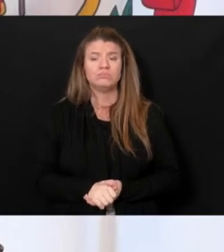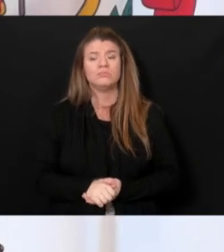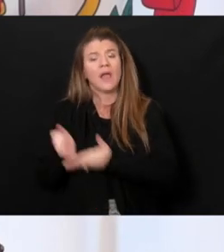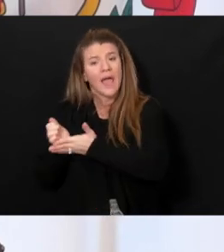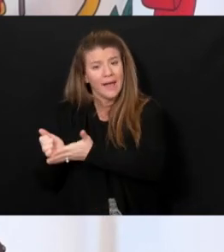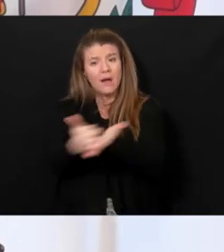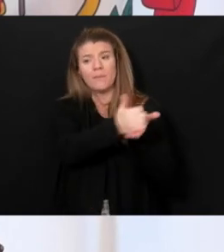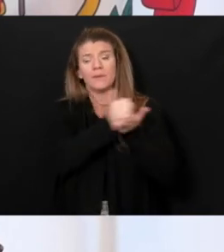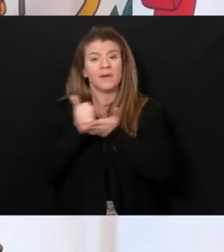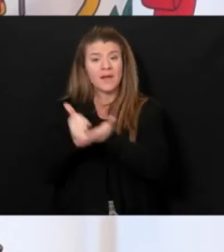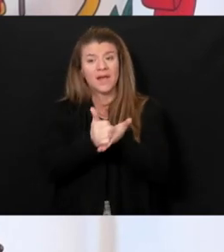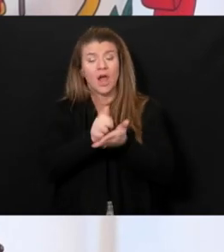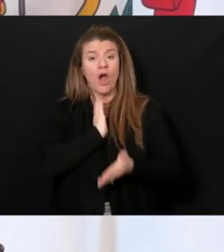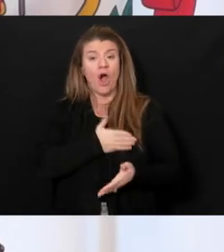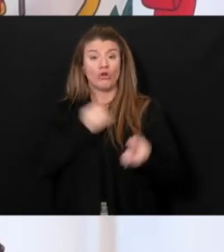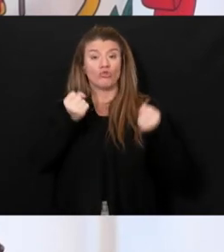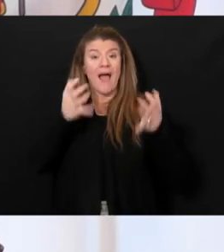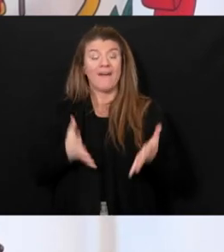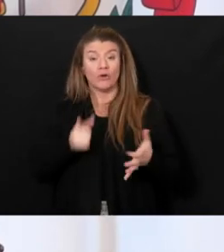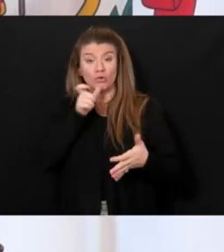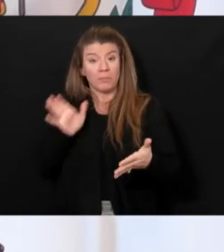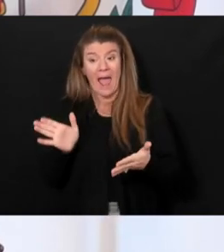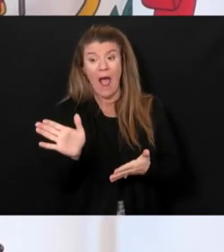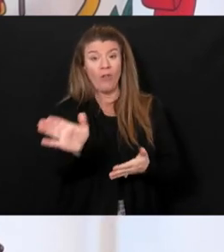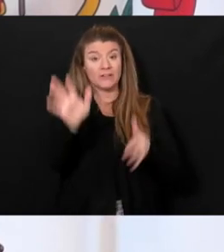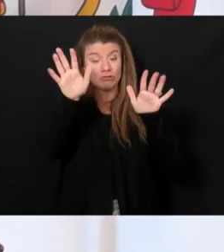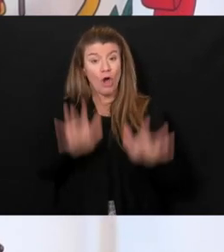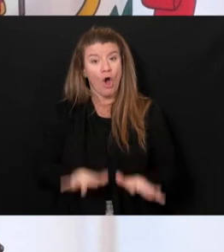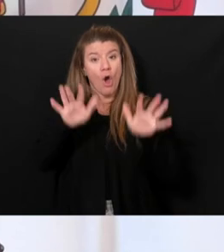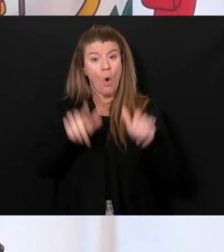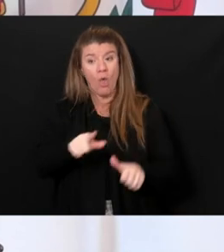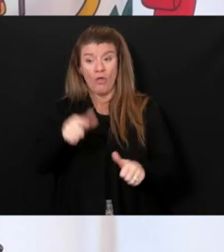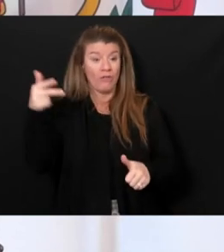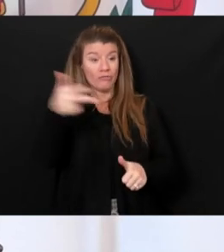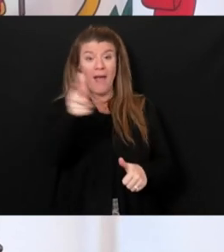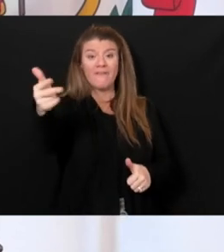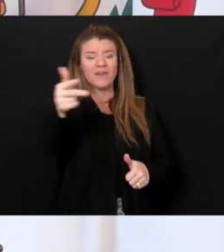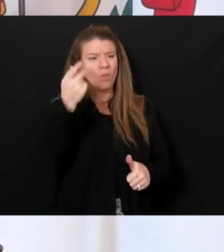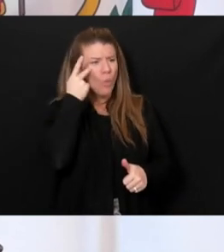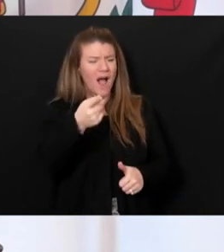people that are snowplow drivers and everything else and look out for them on the roads and,